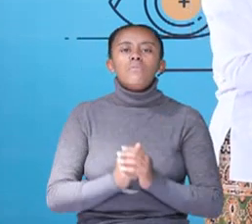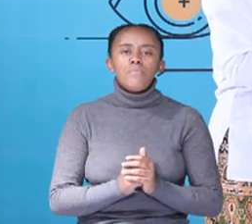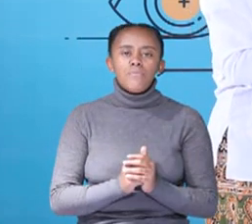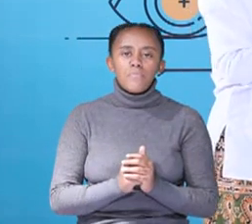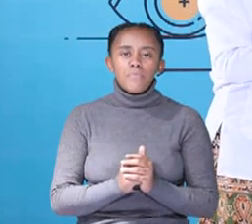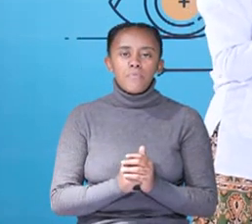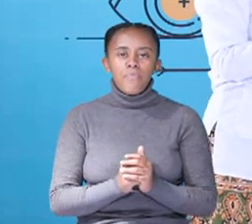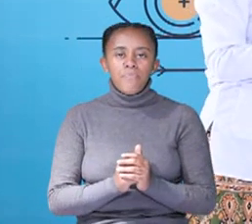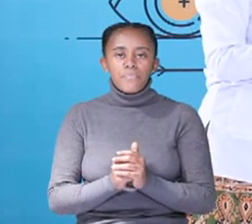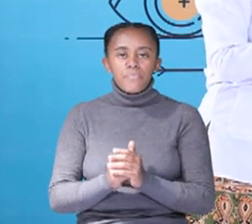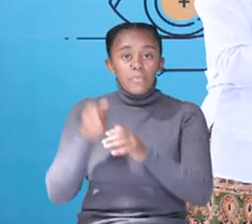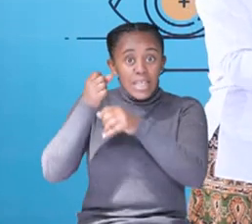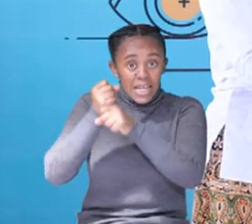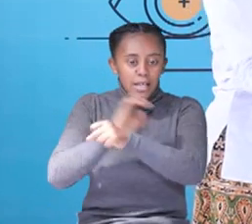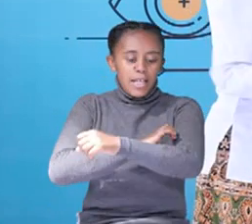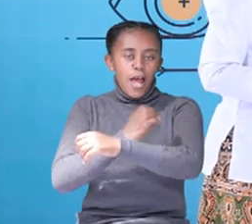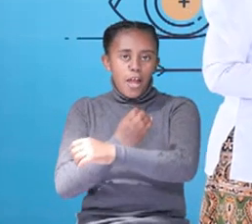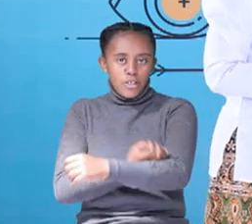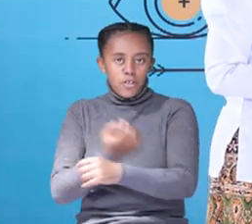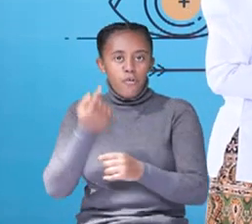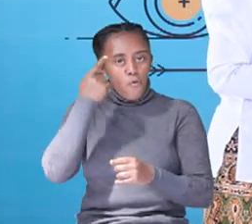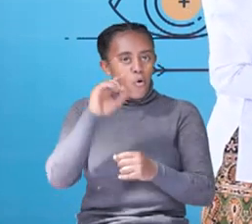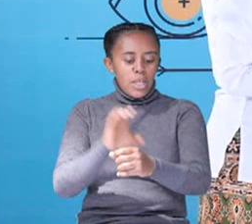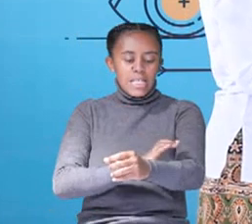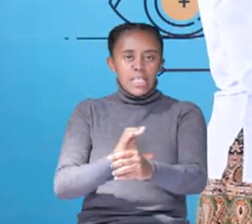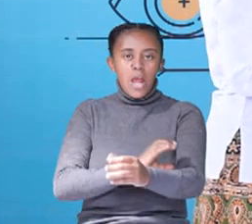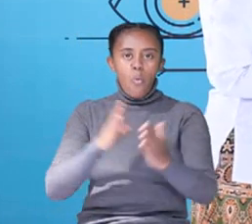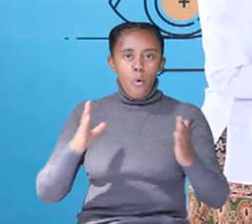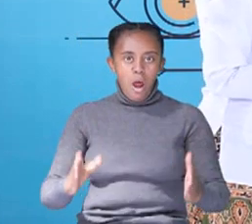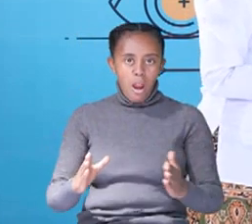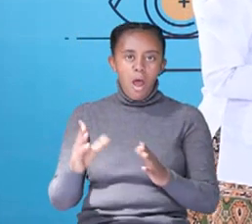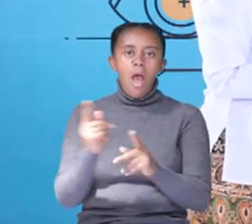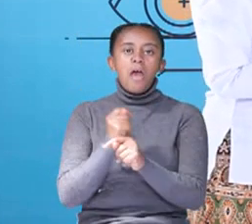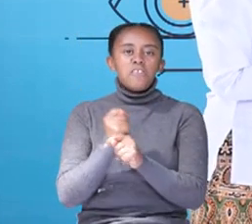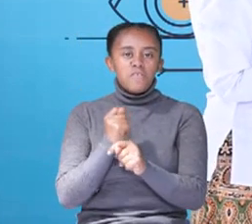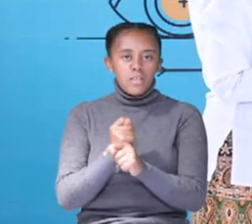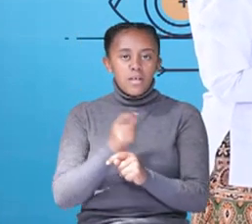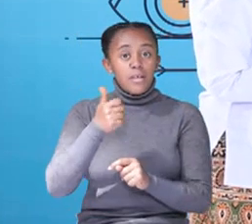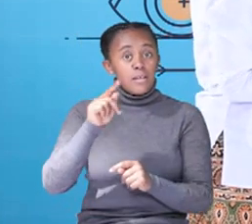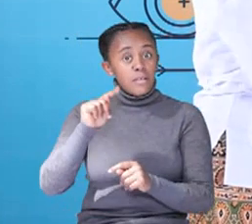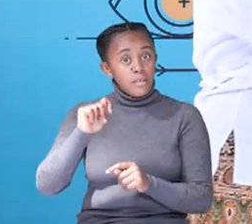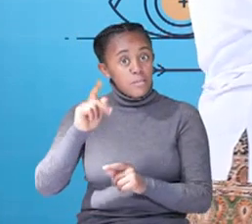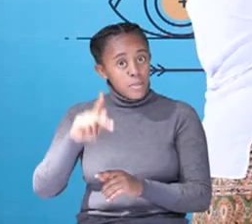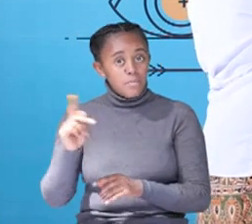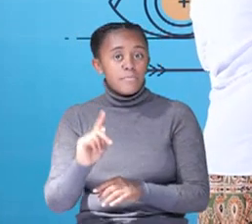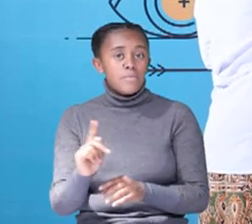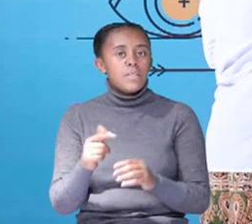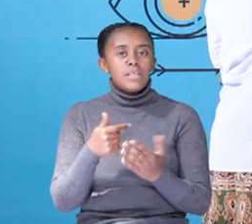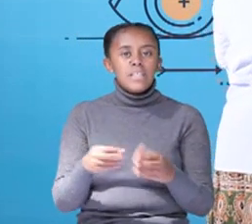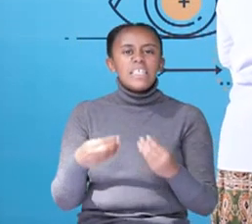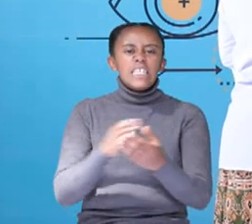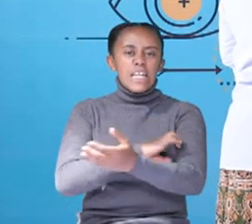role is carrying energy for cellular activities. ATP is adapted to its role because it